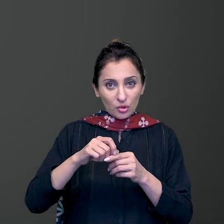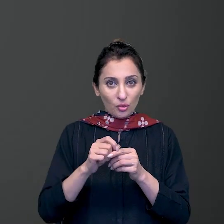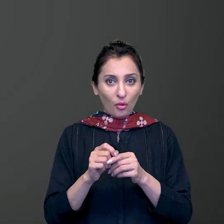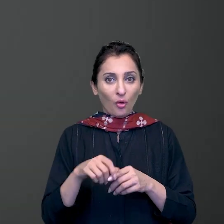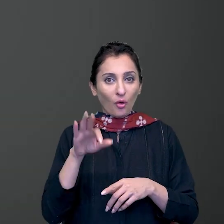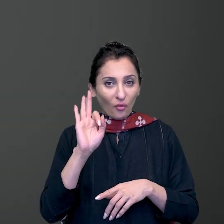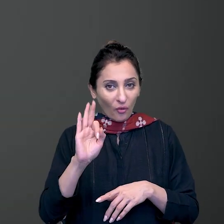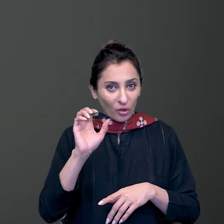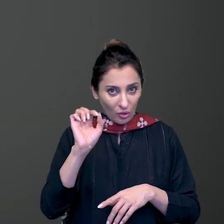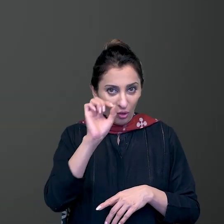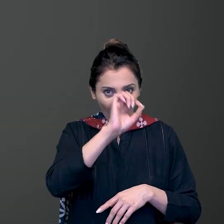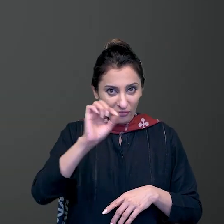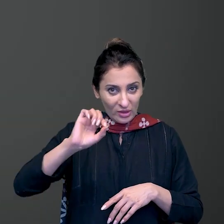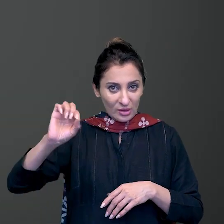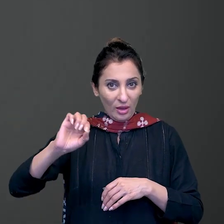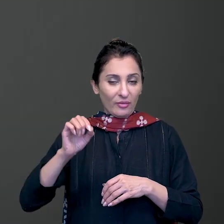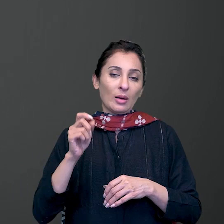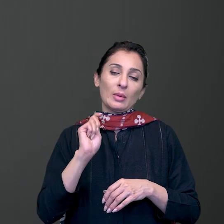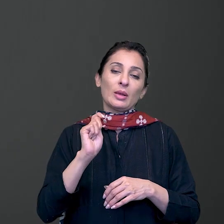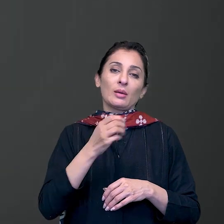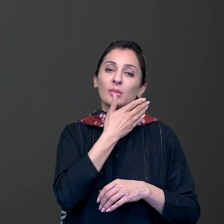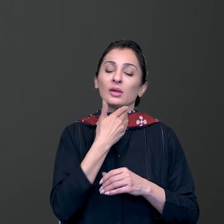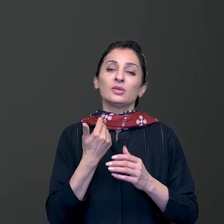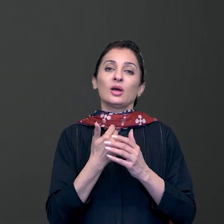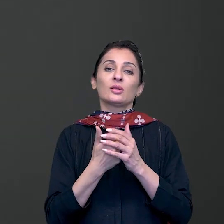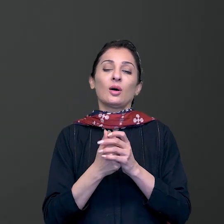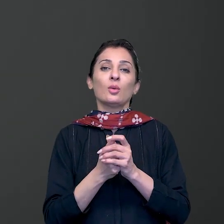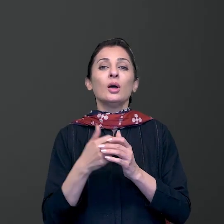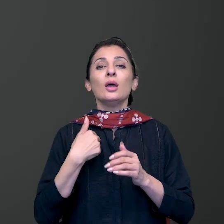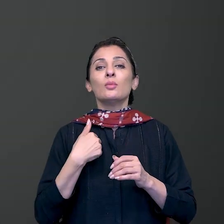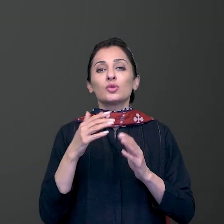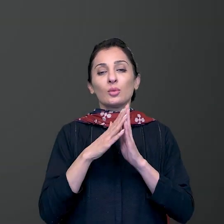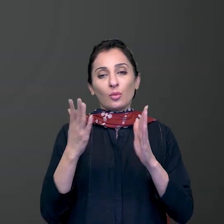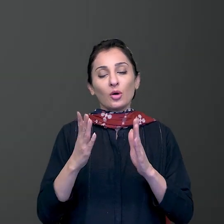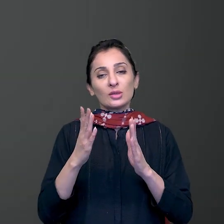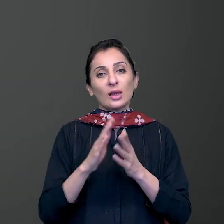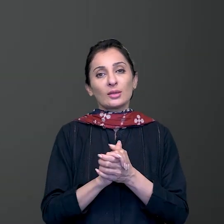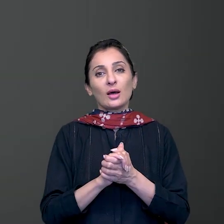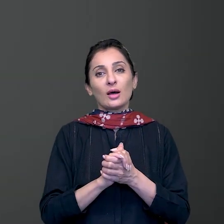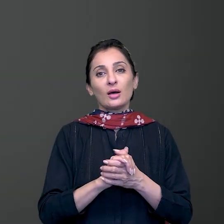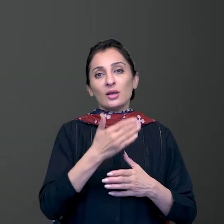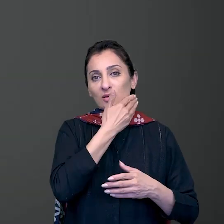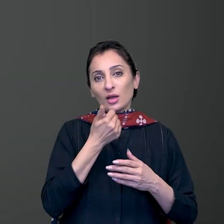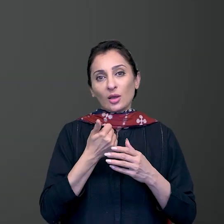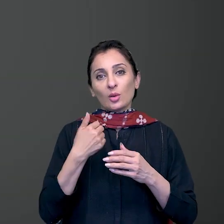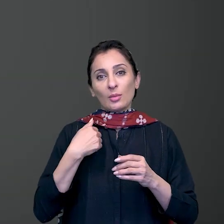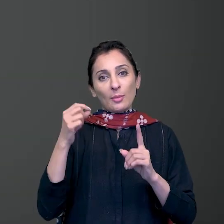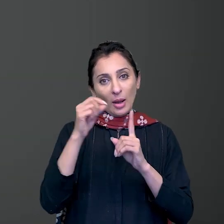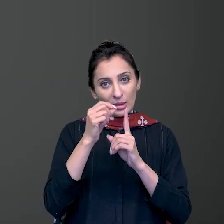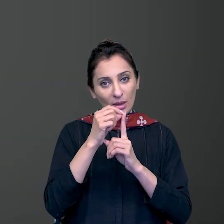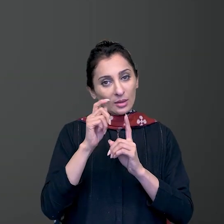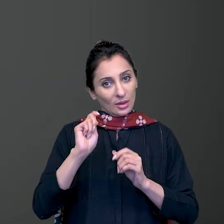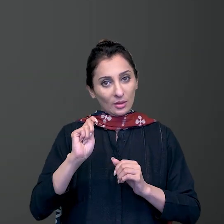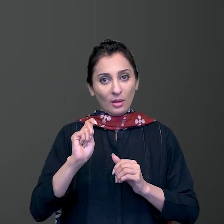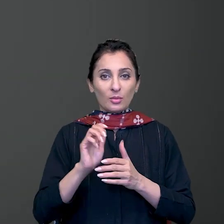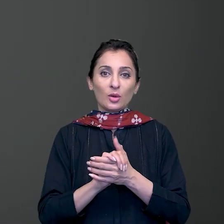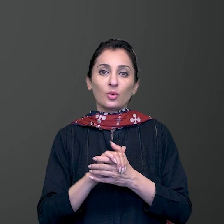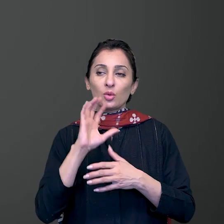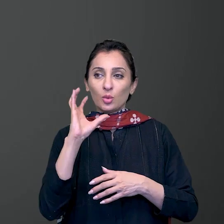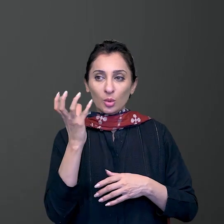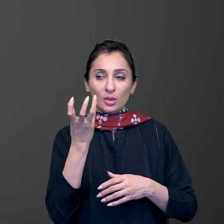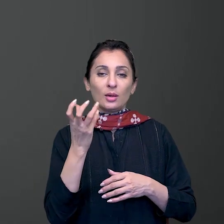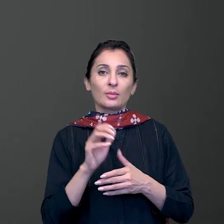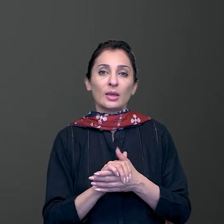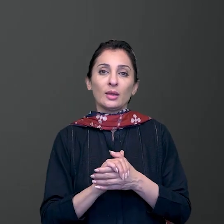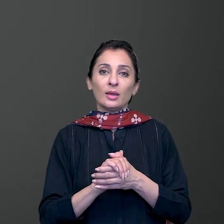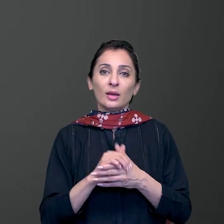Foreign Office in Pakistan and become an ambassador for them, because Model UN conferences have really impacted me, and I wish